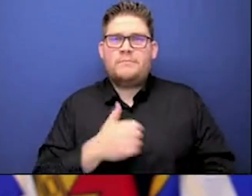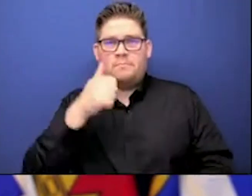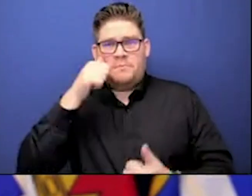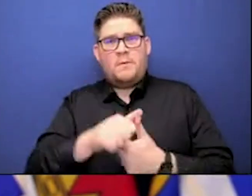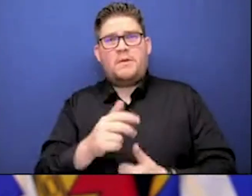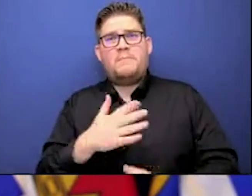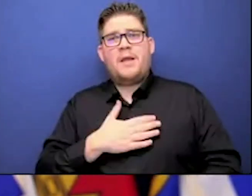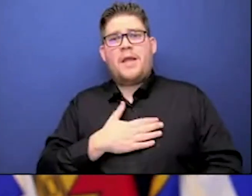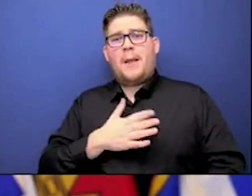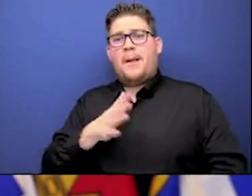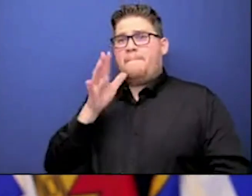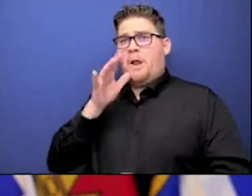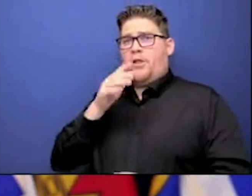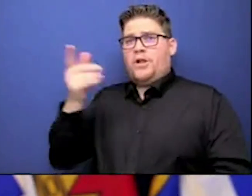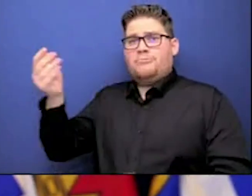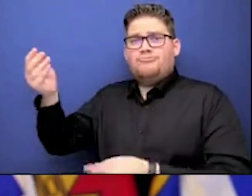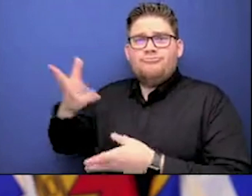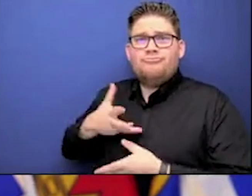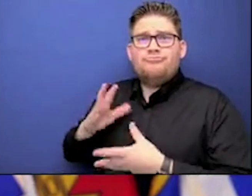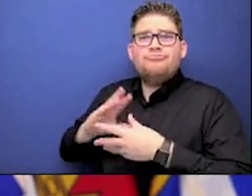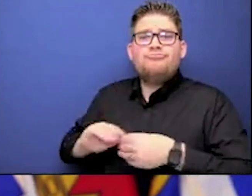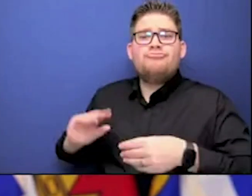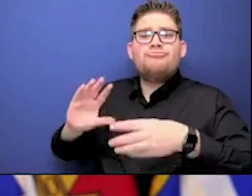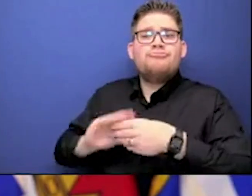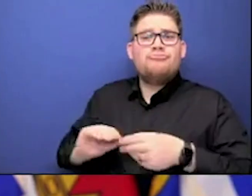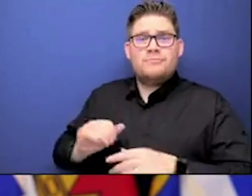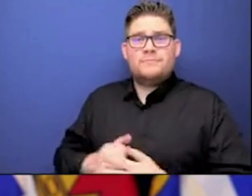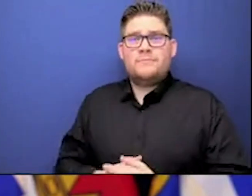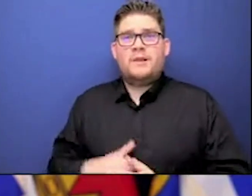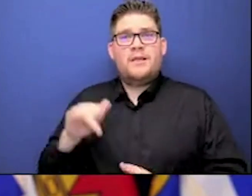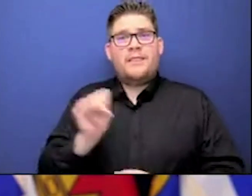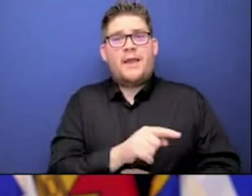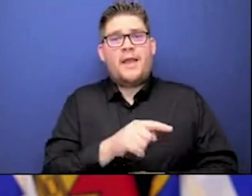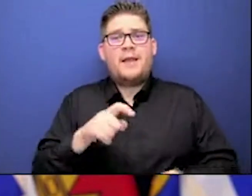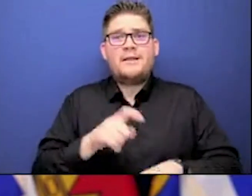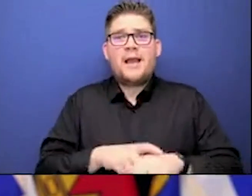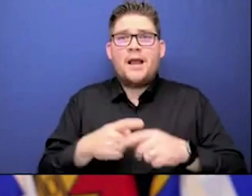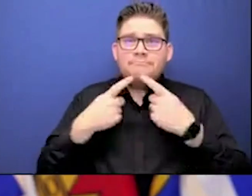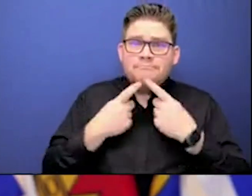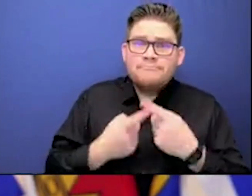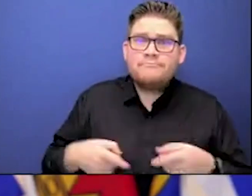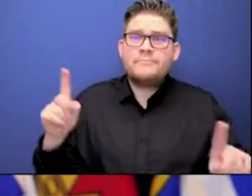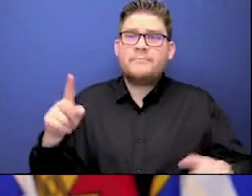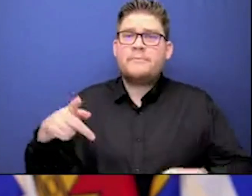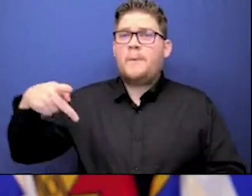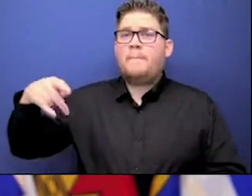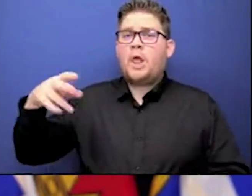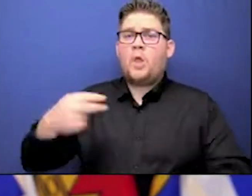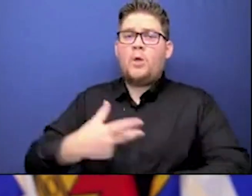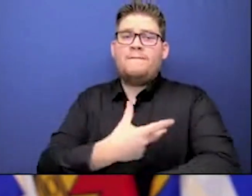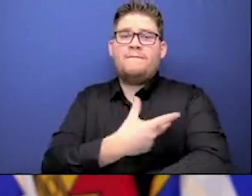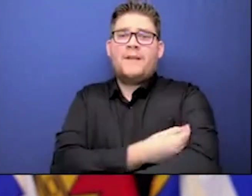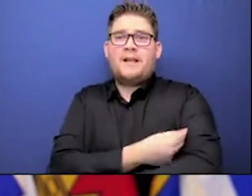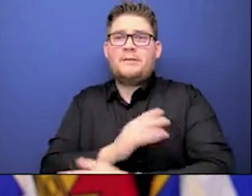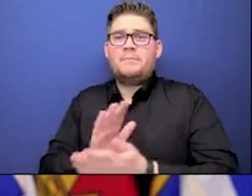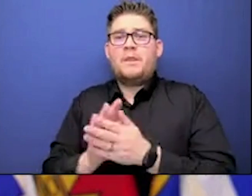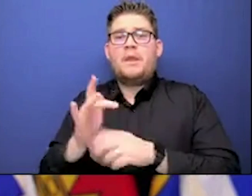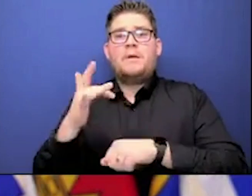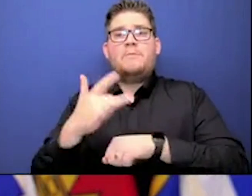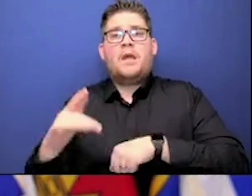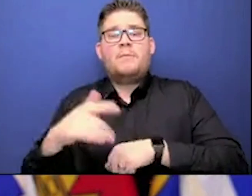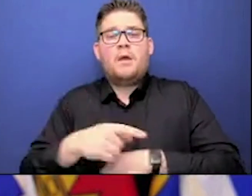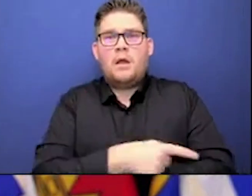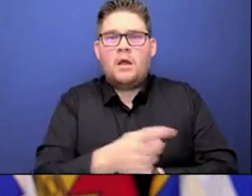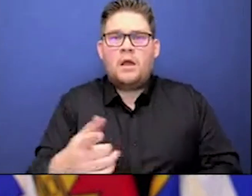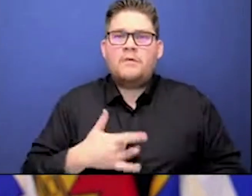summer without losing their friends to polio. I think, we need to think about this in the same way. These vaccines